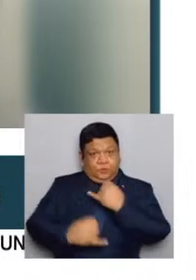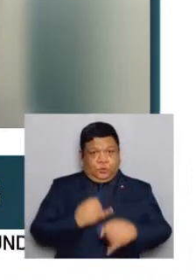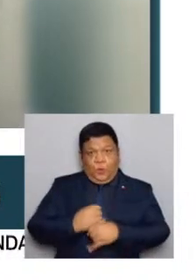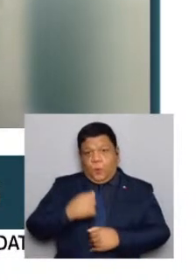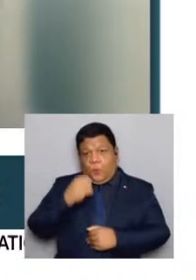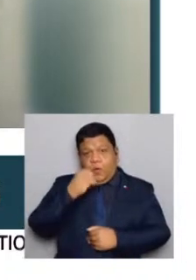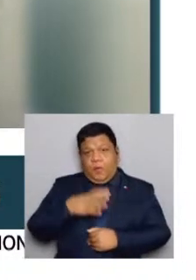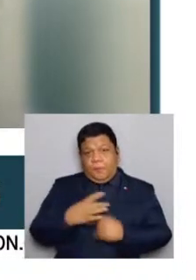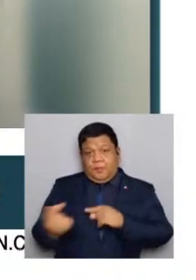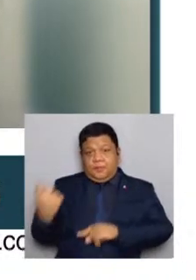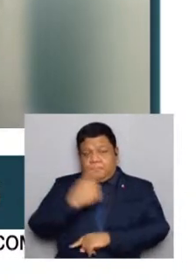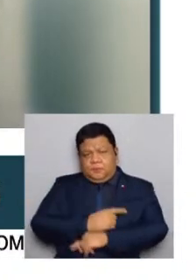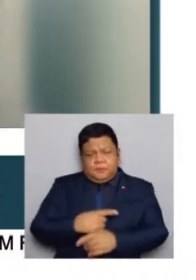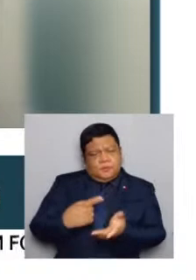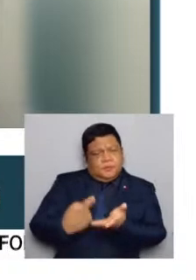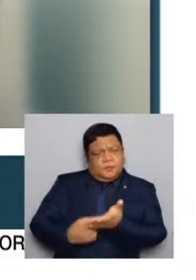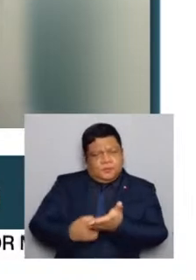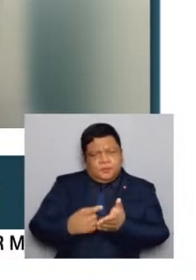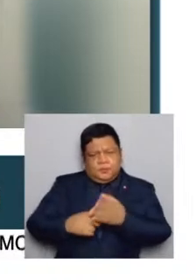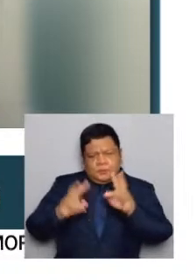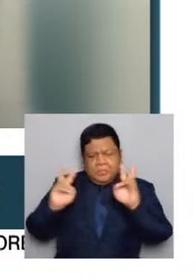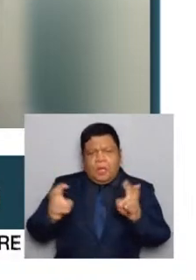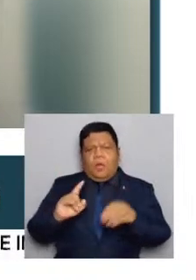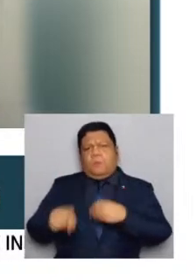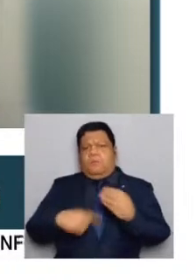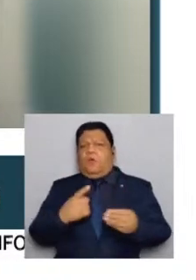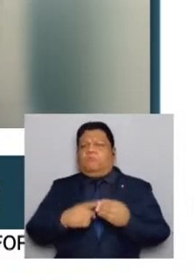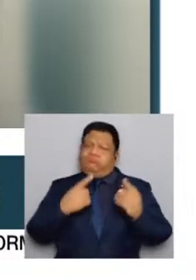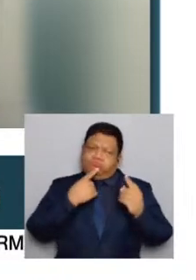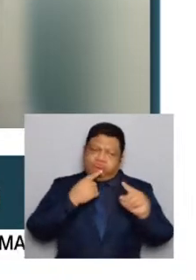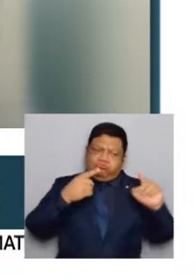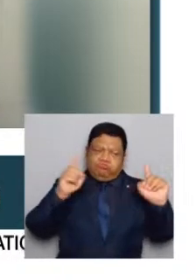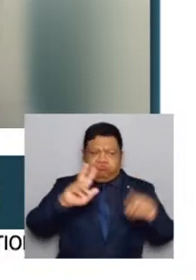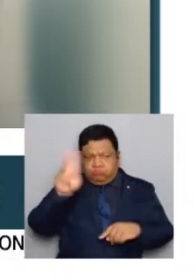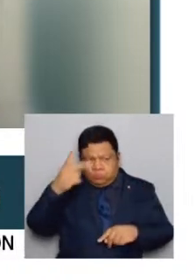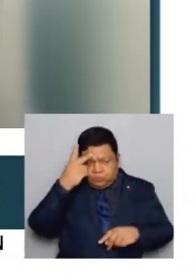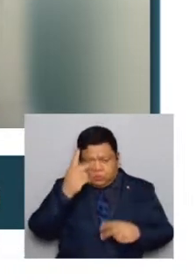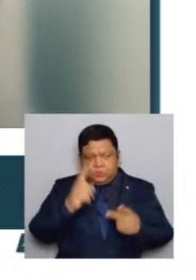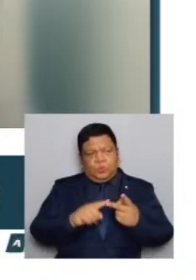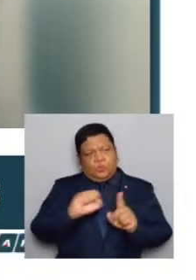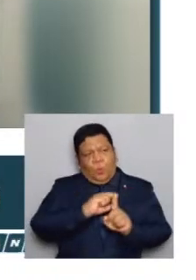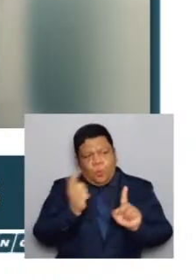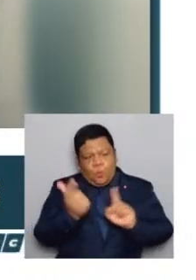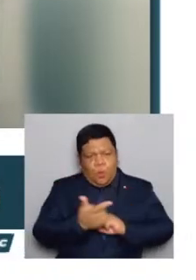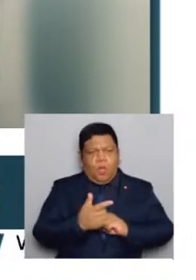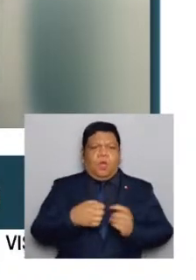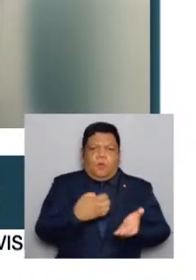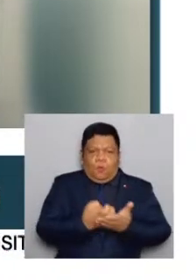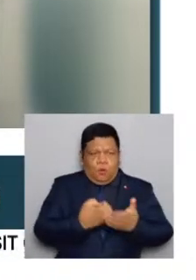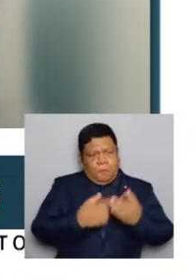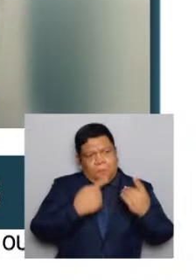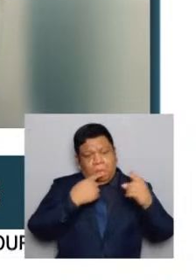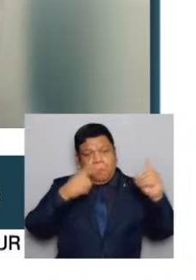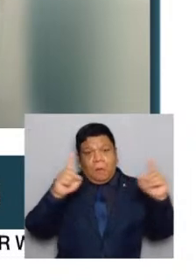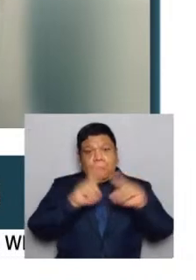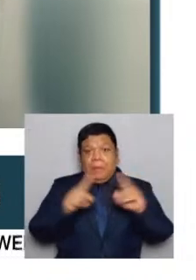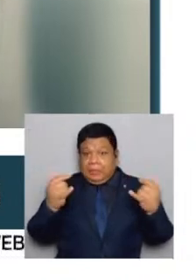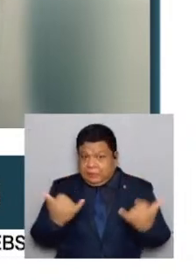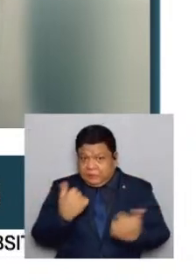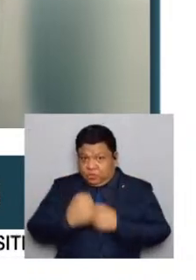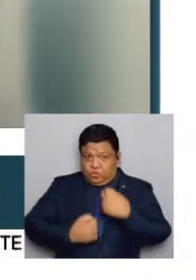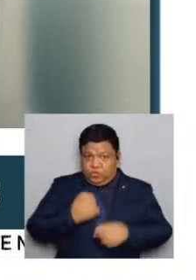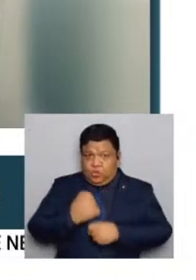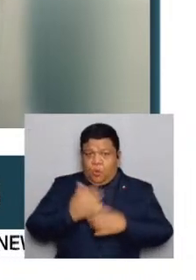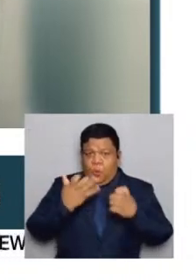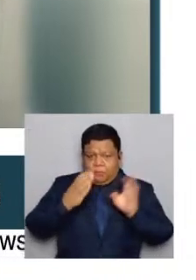usually discuss about achievements in the political, social, economic sphere. But I think this year, what we need to bring attention to